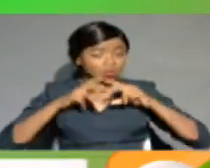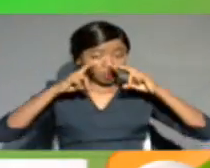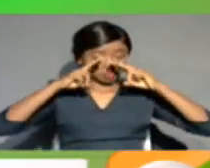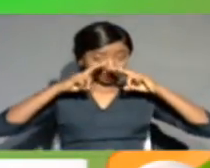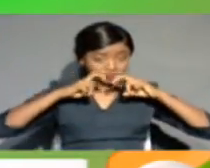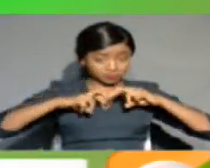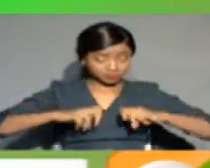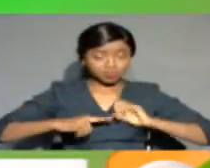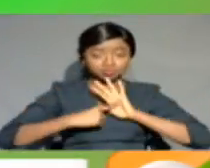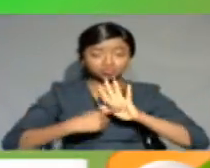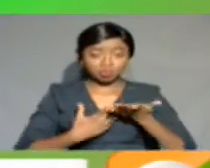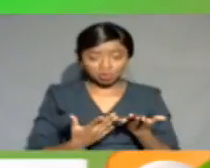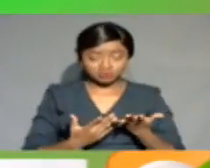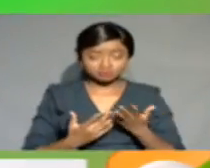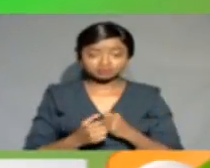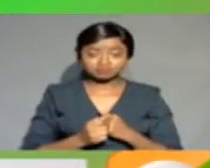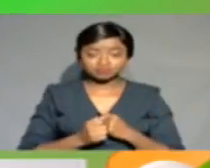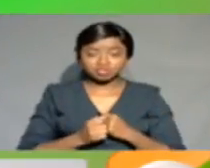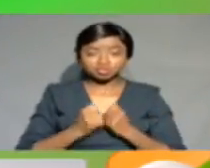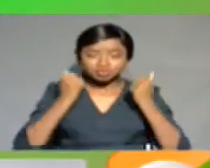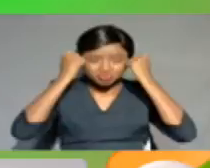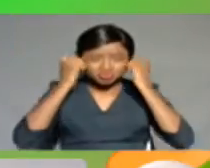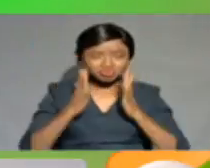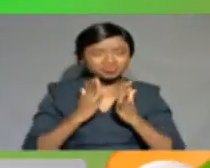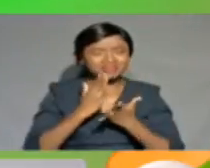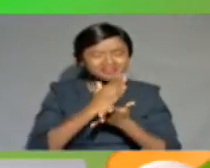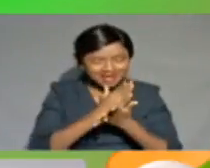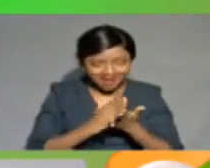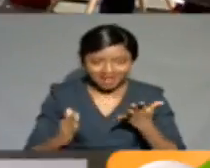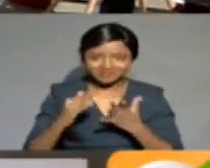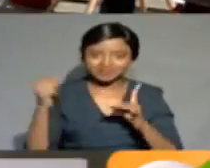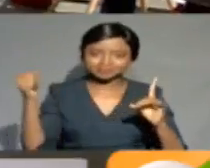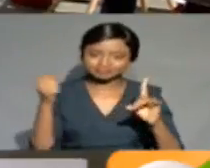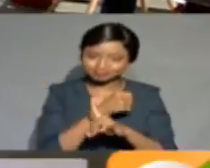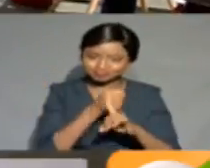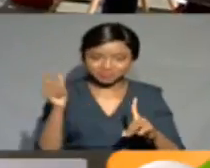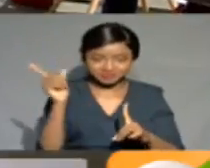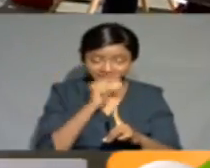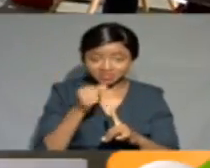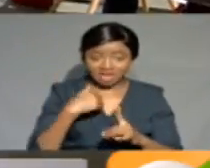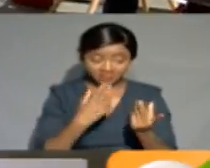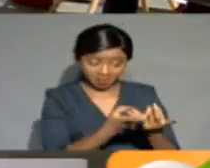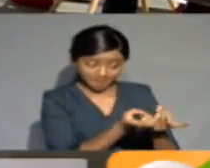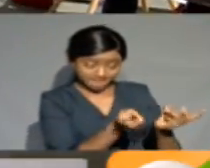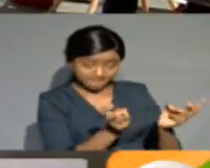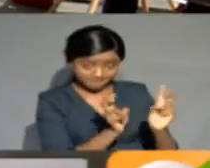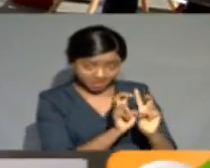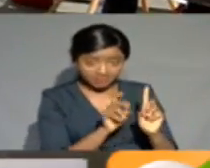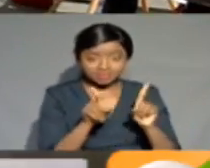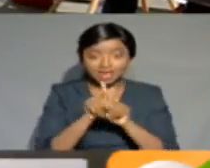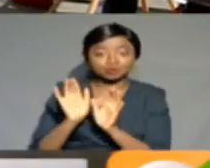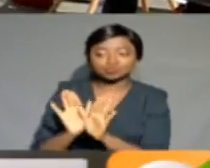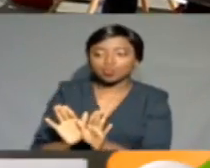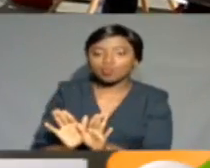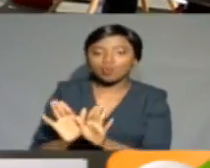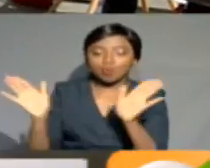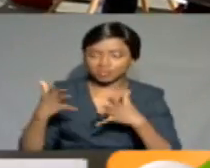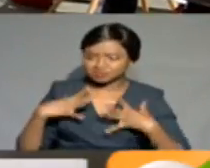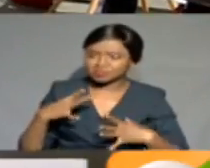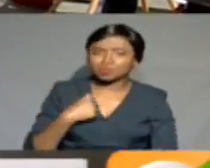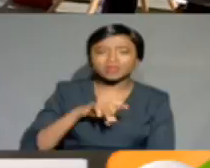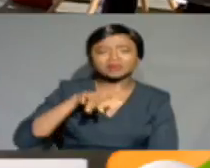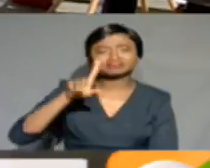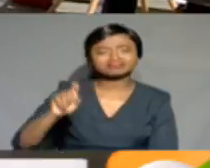half of pupils are bullied in schools. I have my panelists here and an audience. Let's just take a quick pulse and start by asking